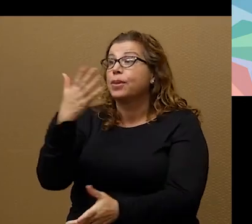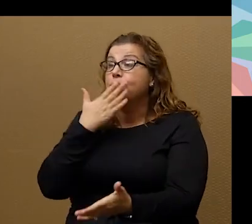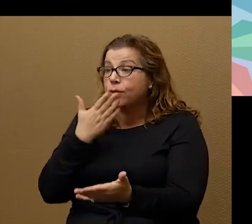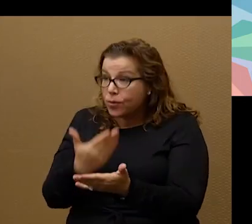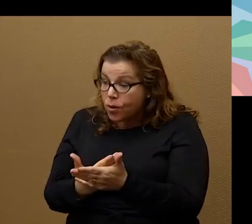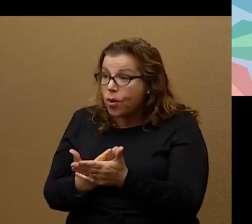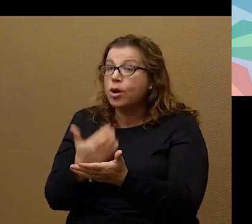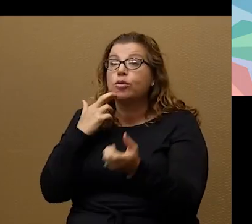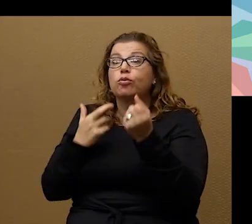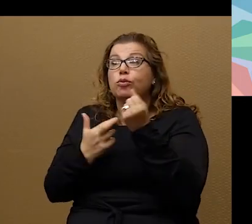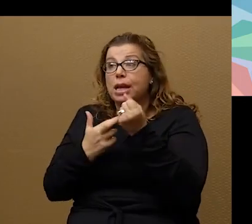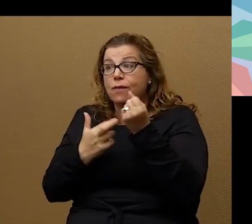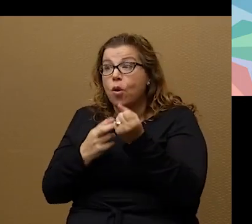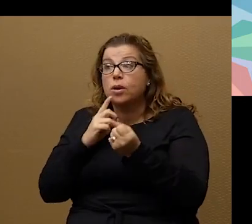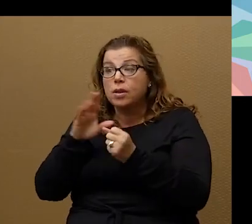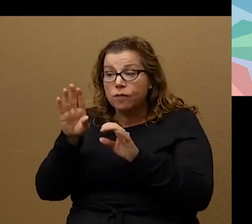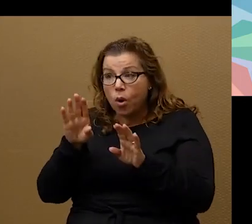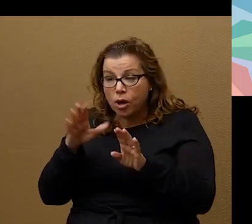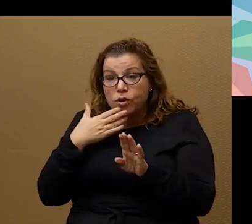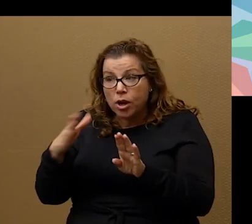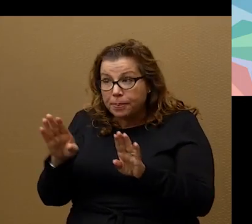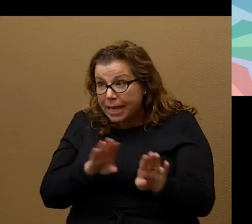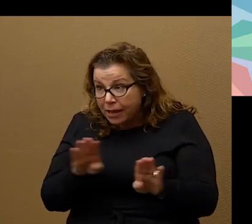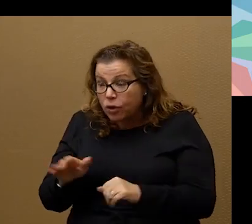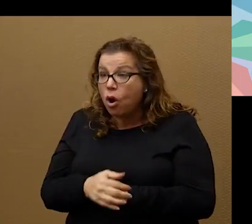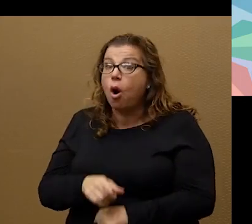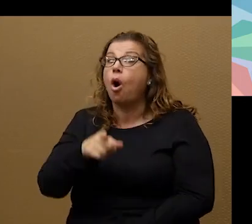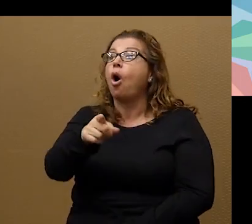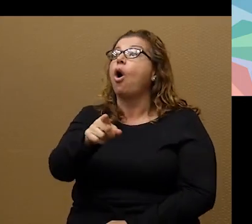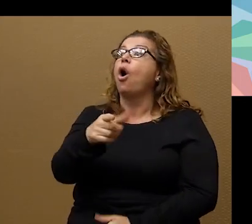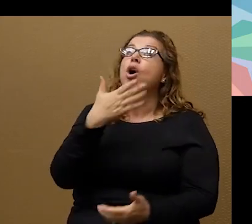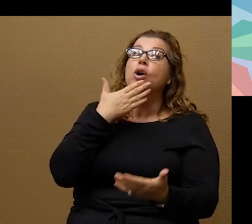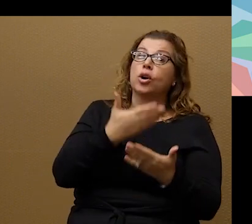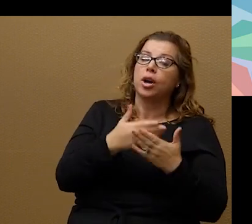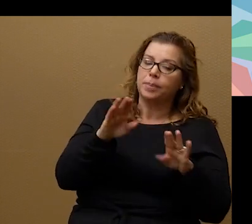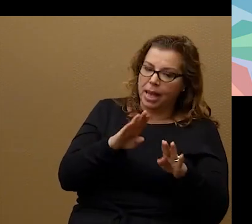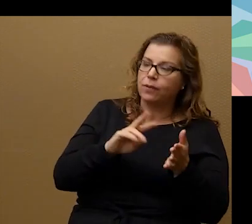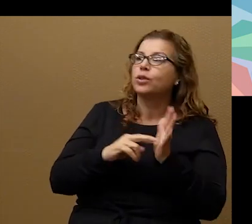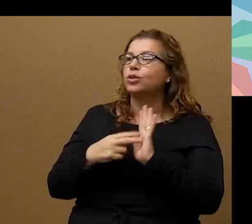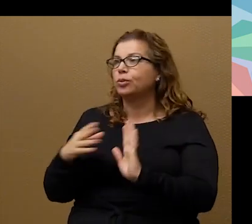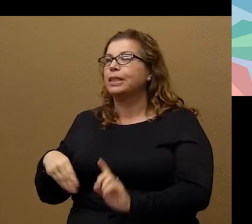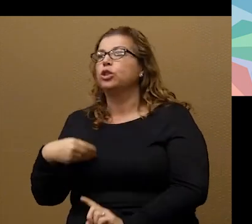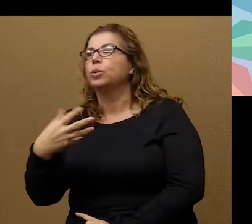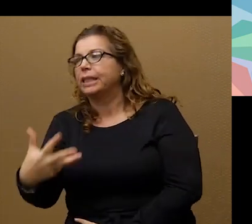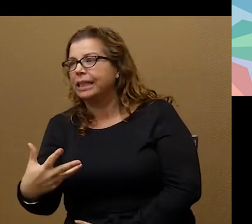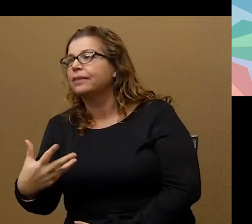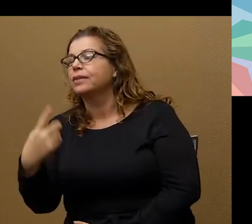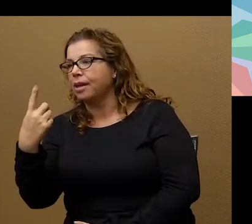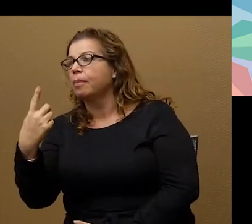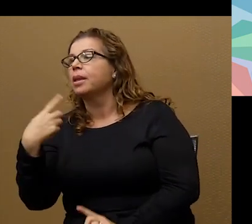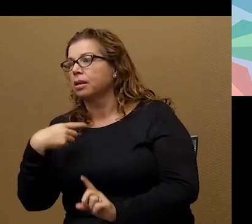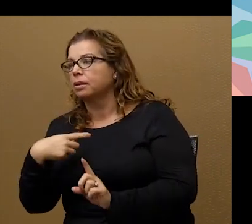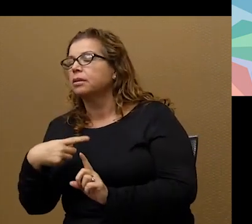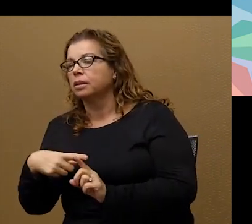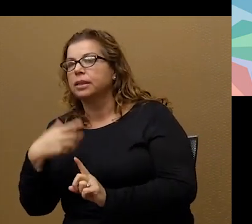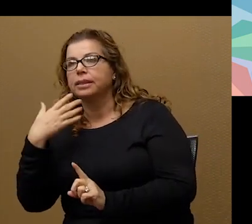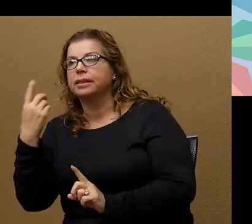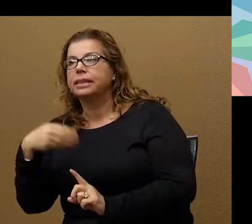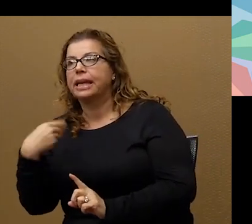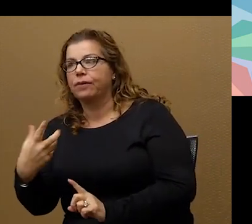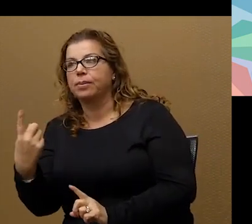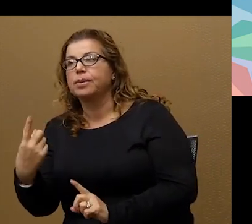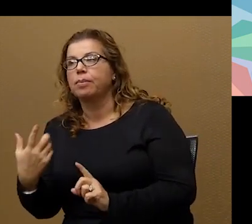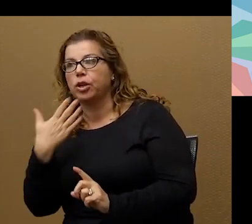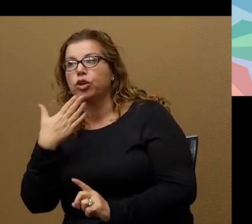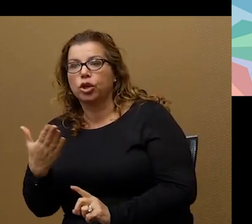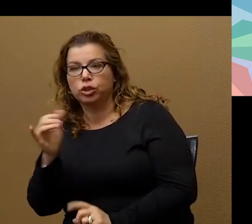good. You do something good, you get something good. And we just need to reinforce as often